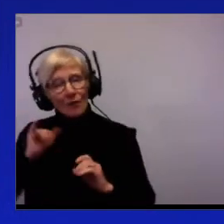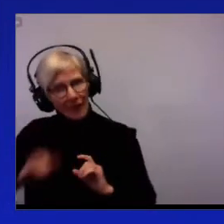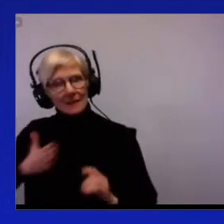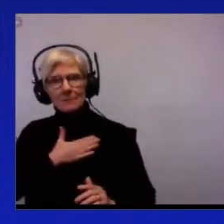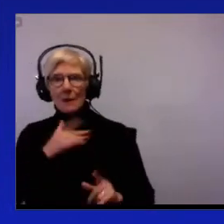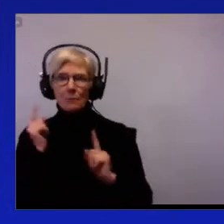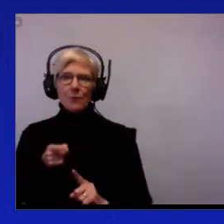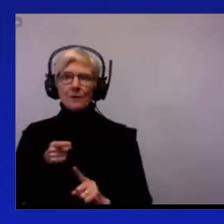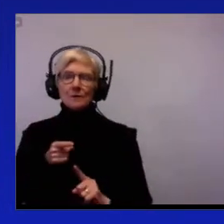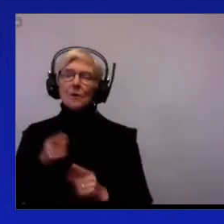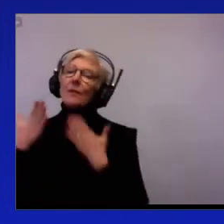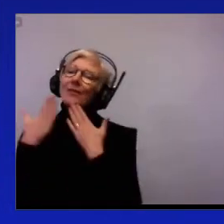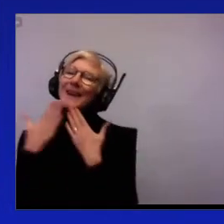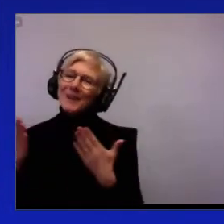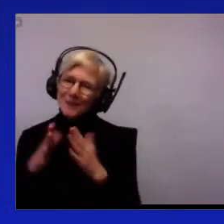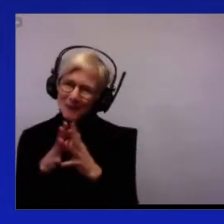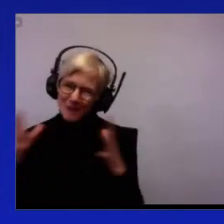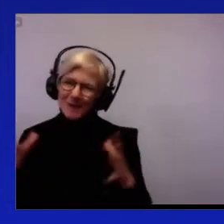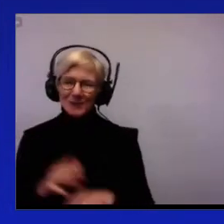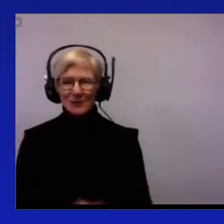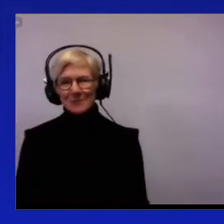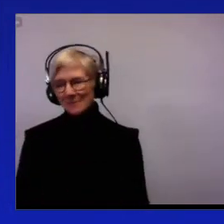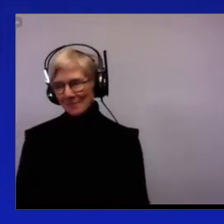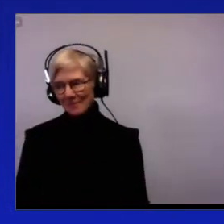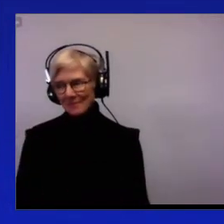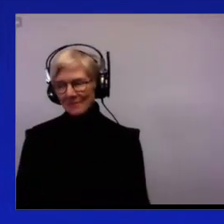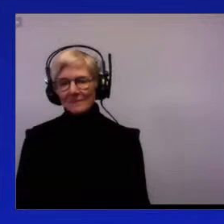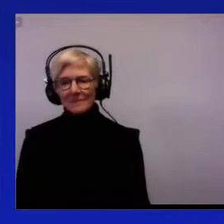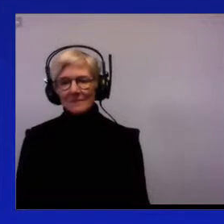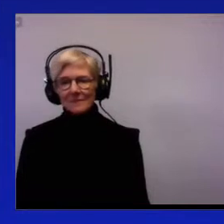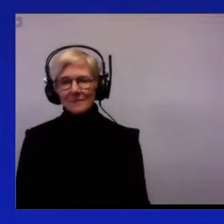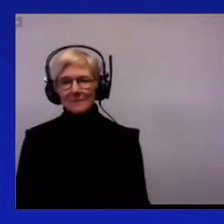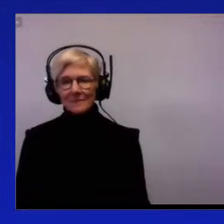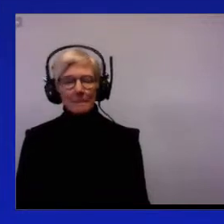as possible. So thank you very much.